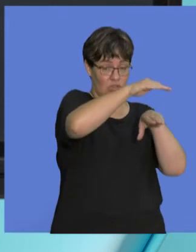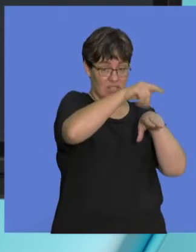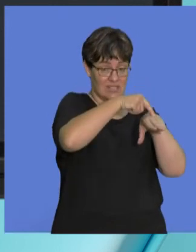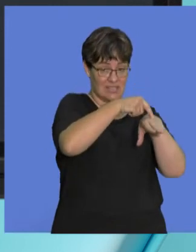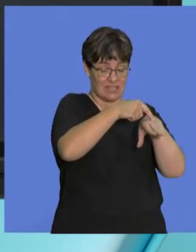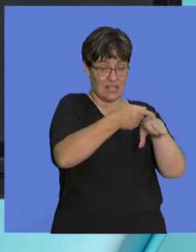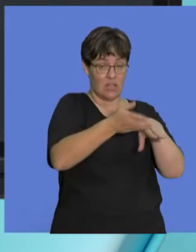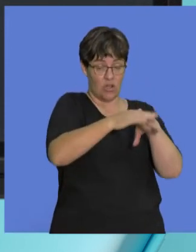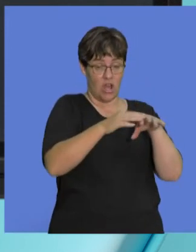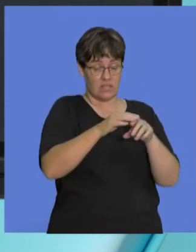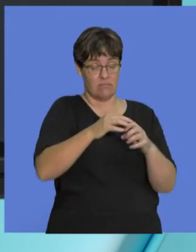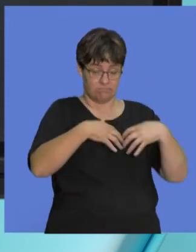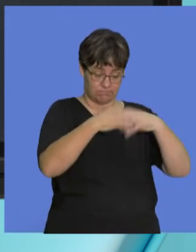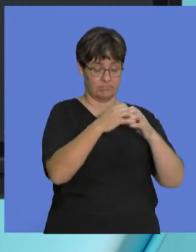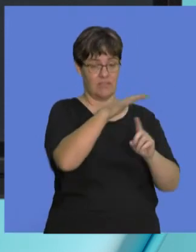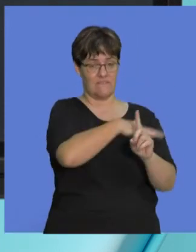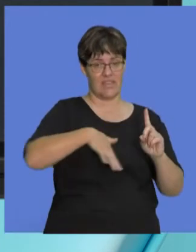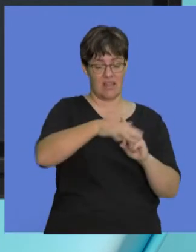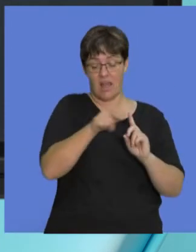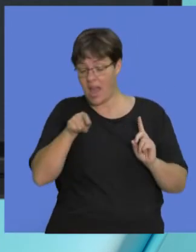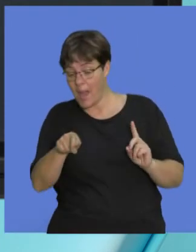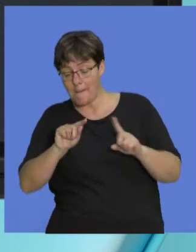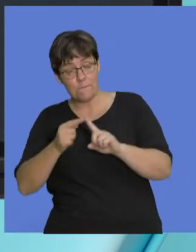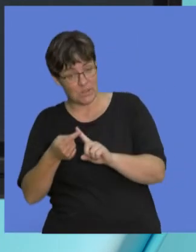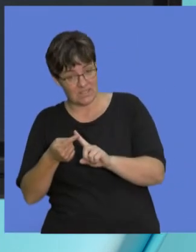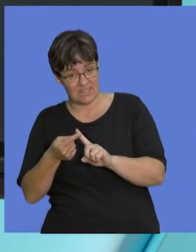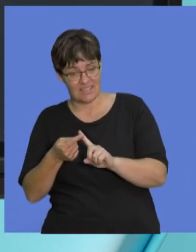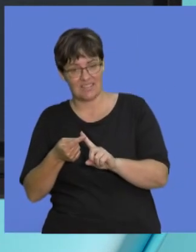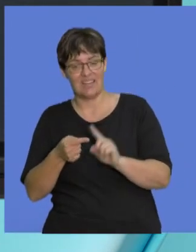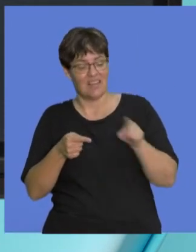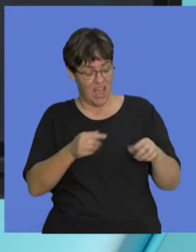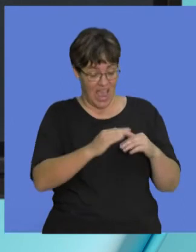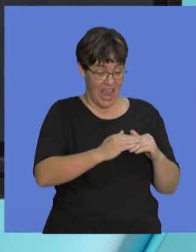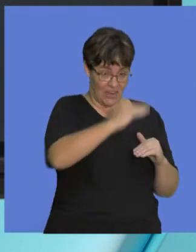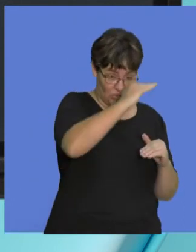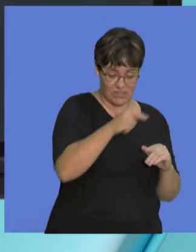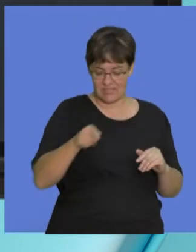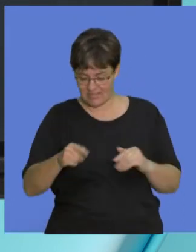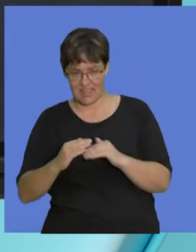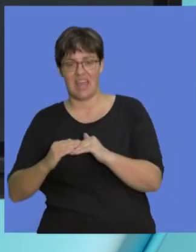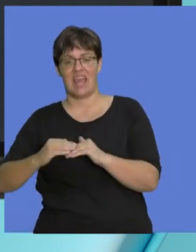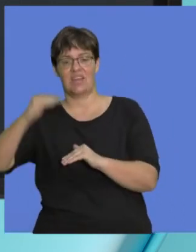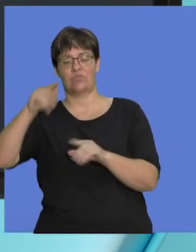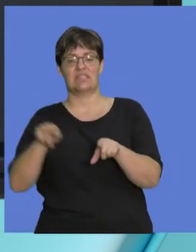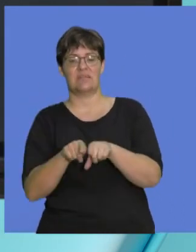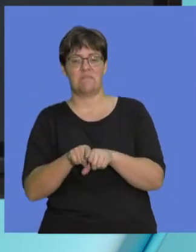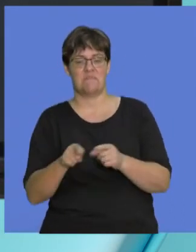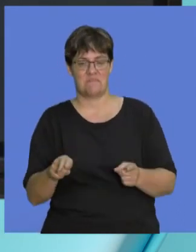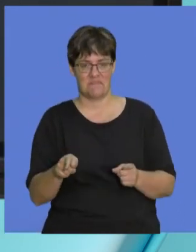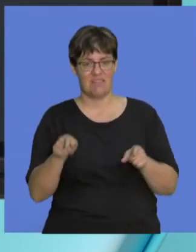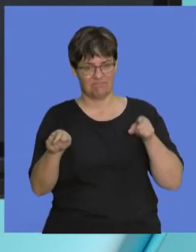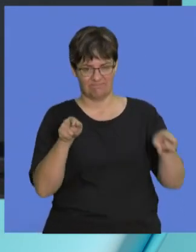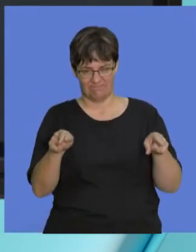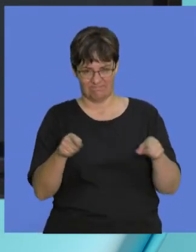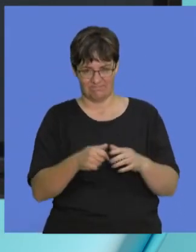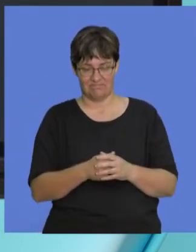the magnitude of the charge that creates the field, at the same point, the size of electric field at that point